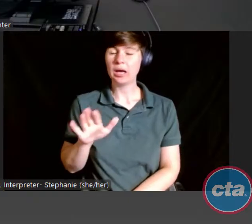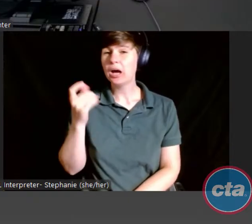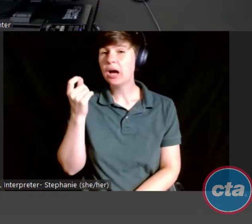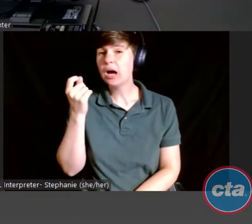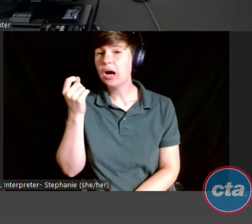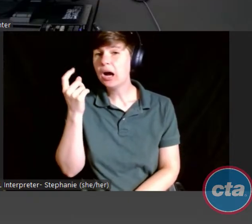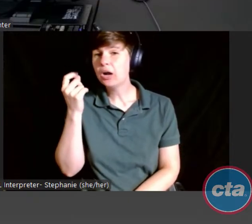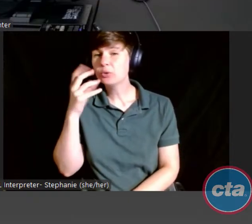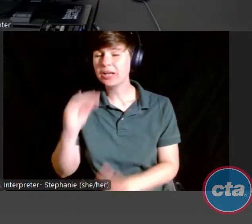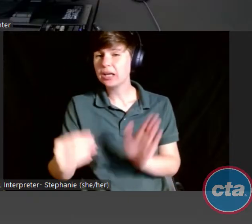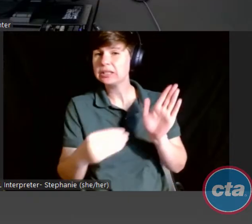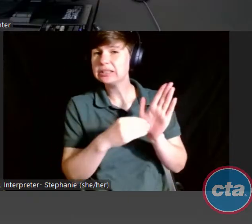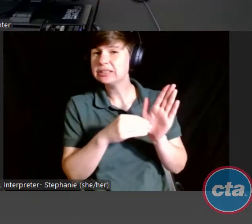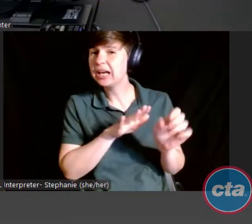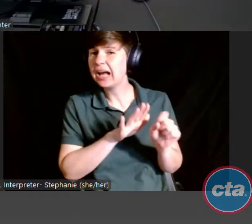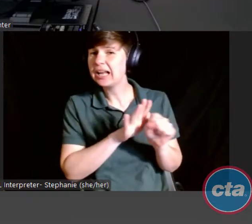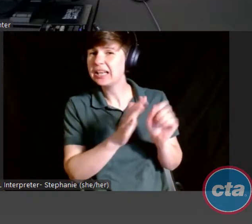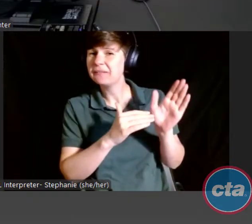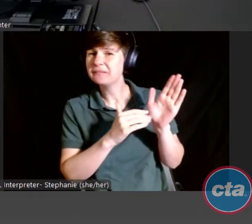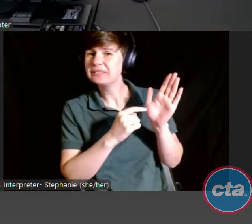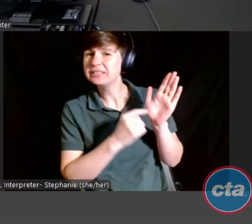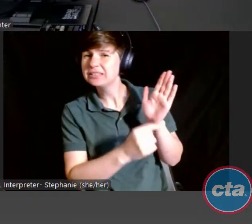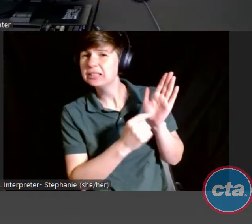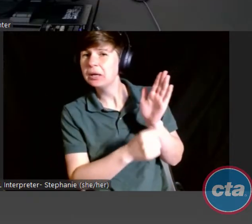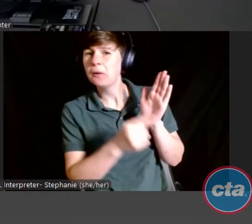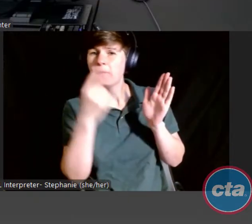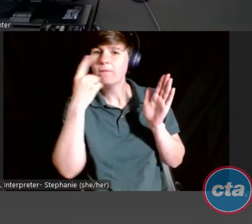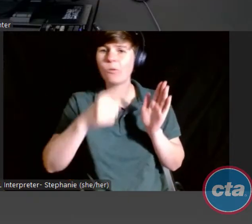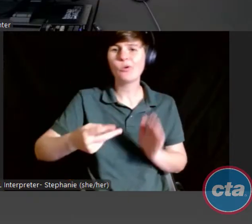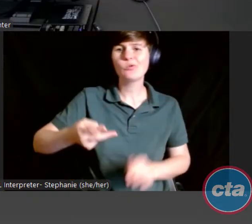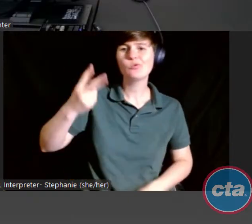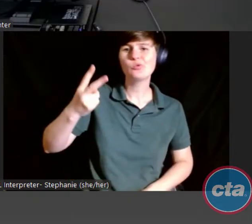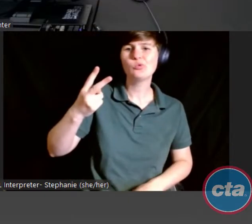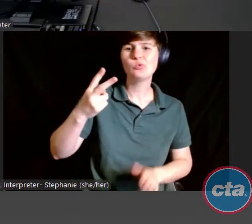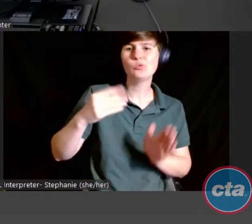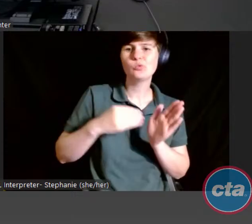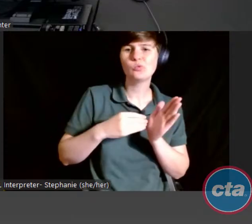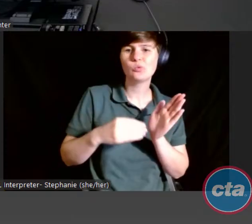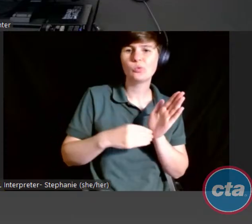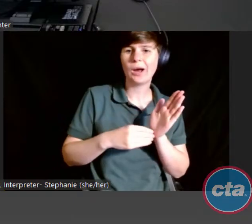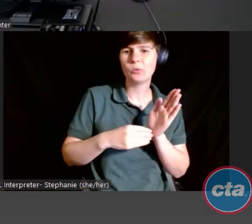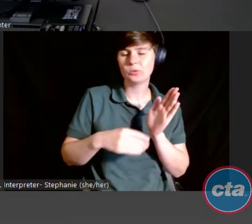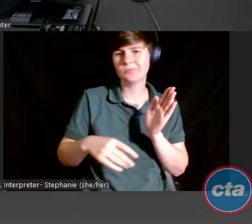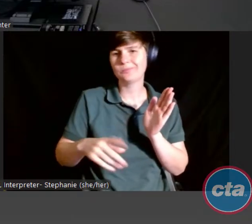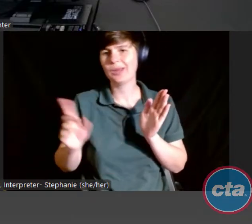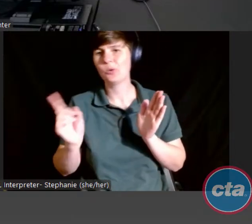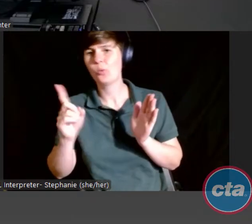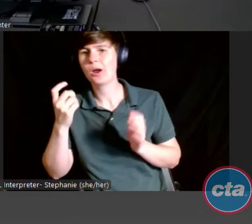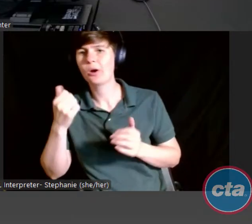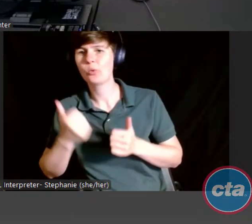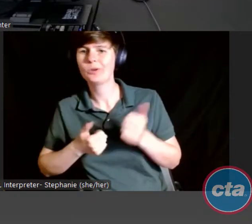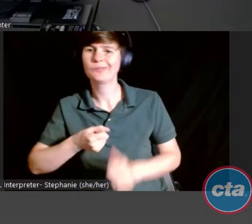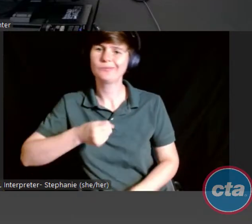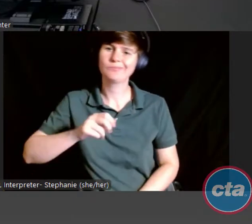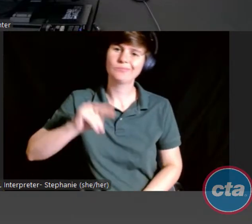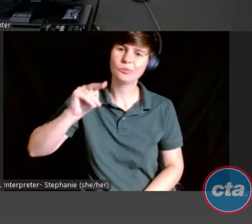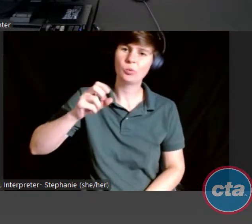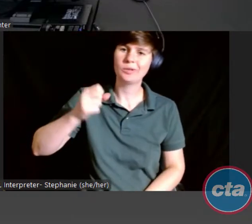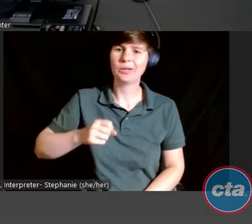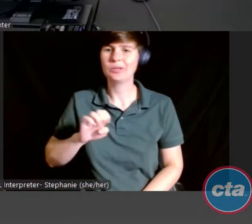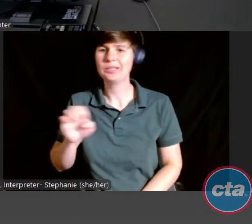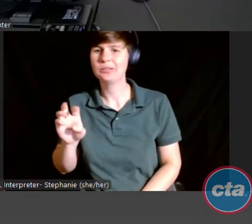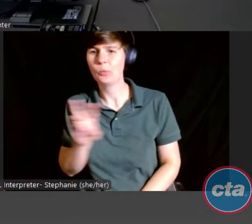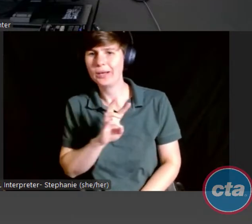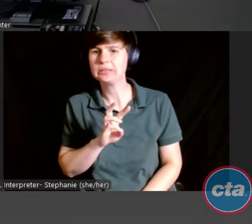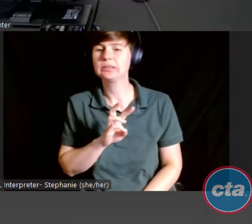direction, but that would cover approximately 93% of all stops in the system. And then additional routes